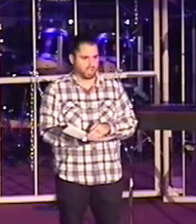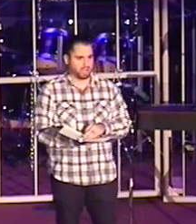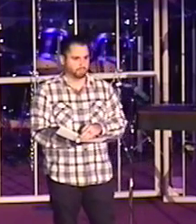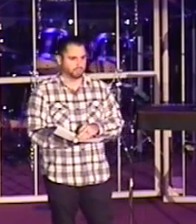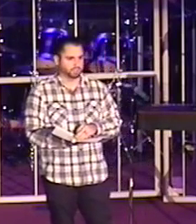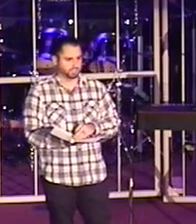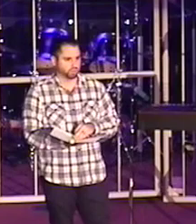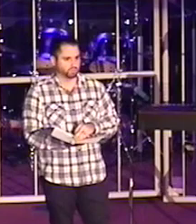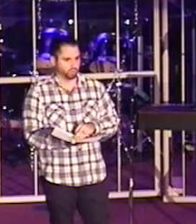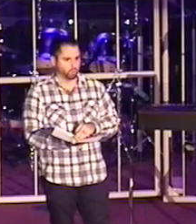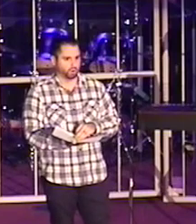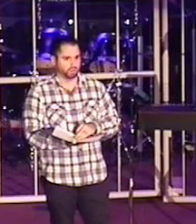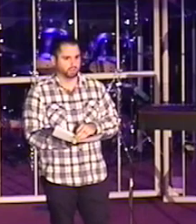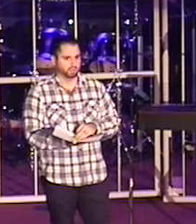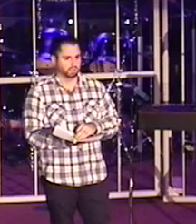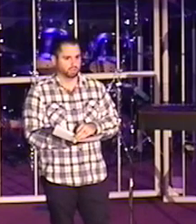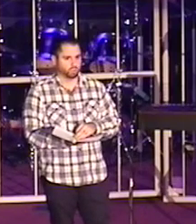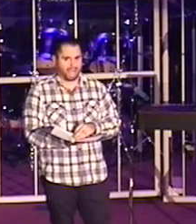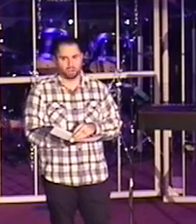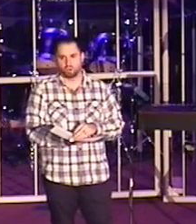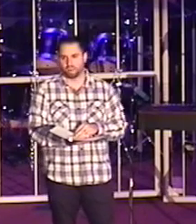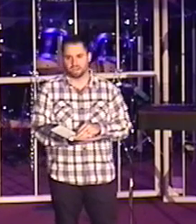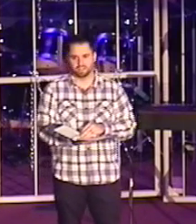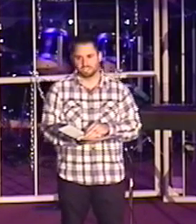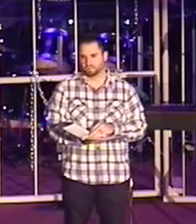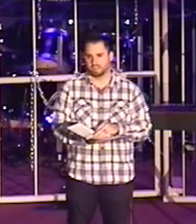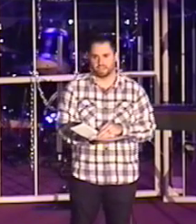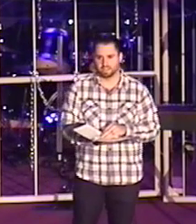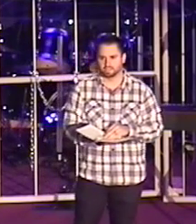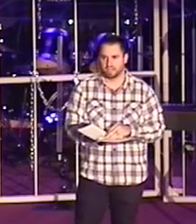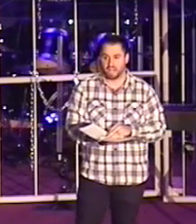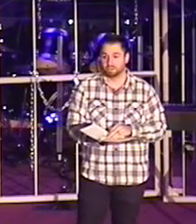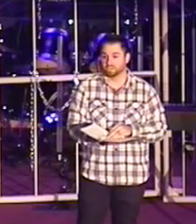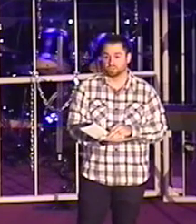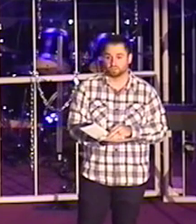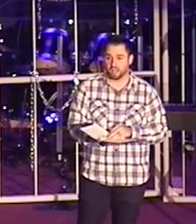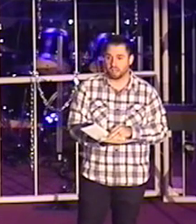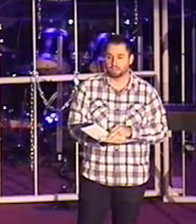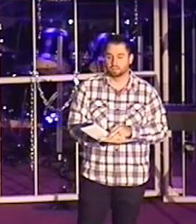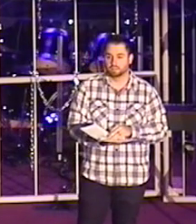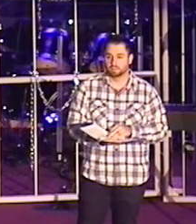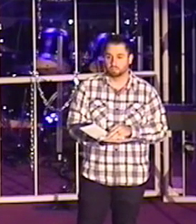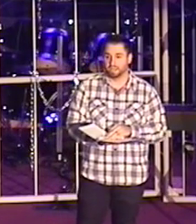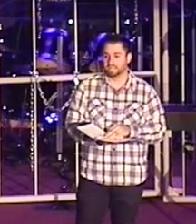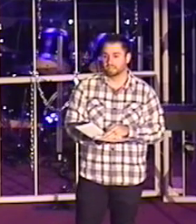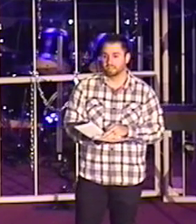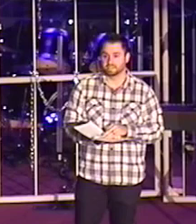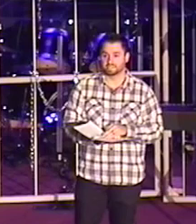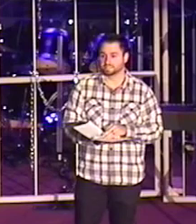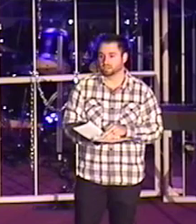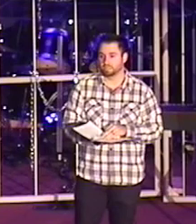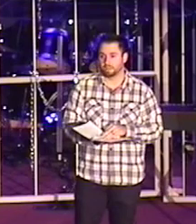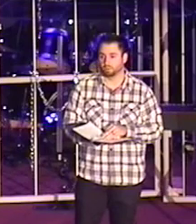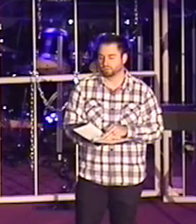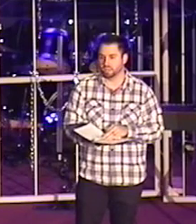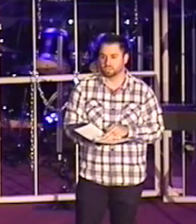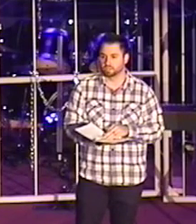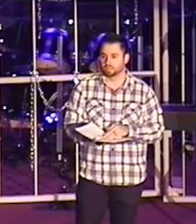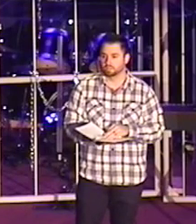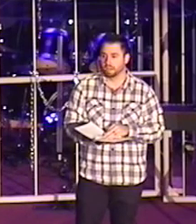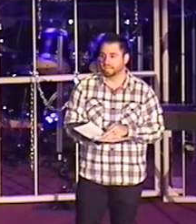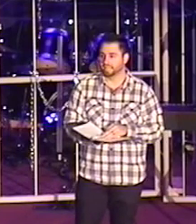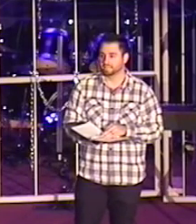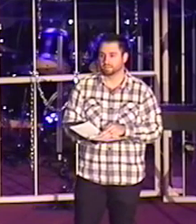take a job to serve the Lord, wow, how radically different that is. I'm here to serve God. Money isn't necessarily my